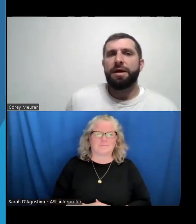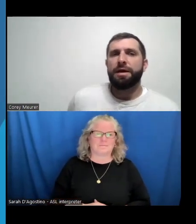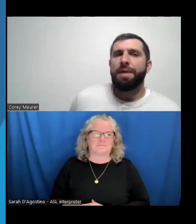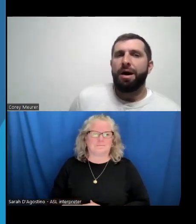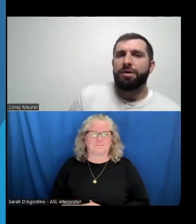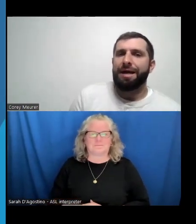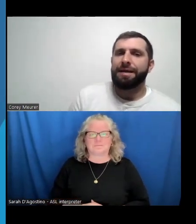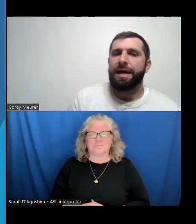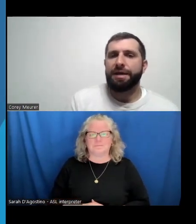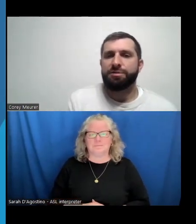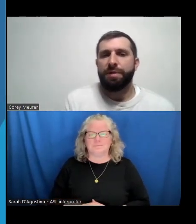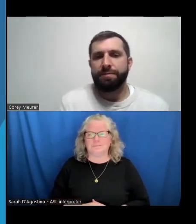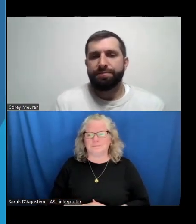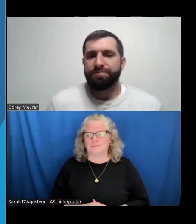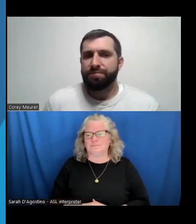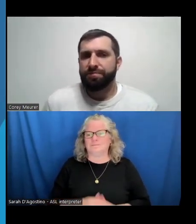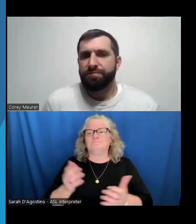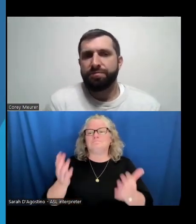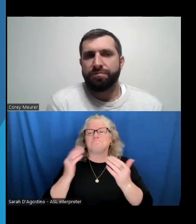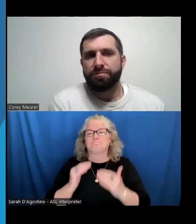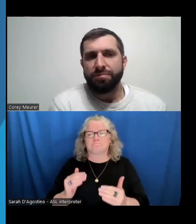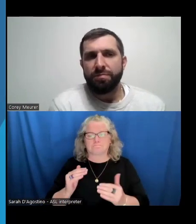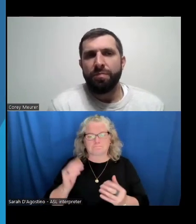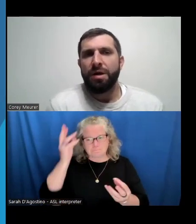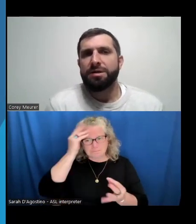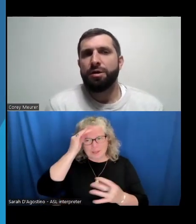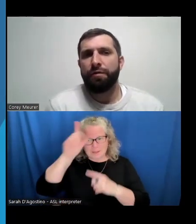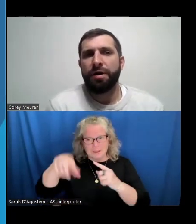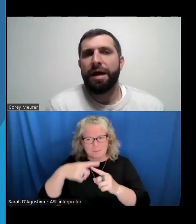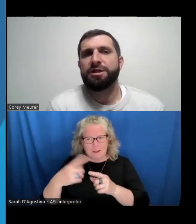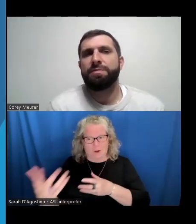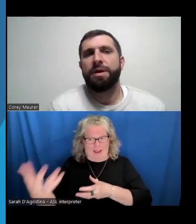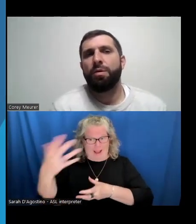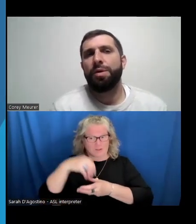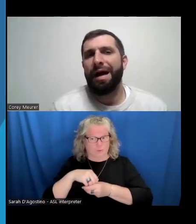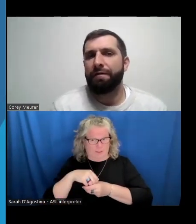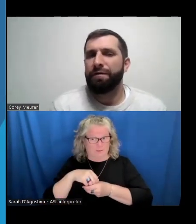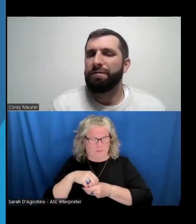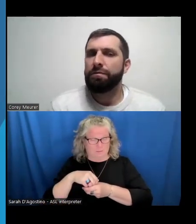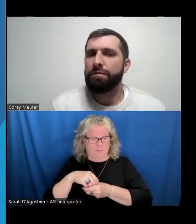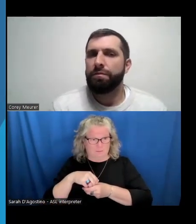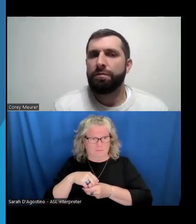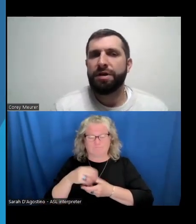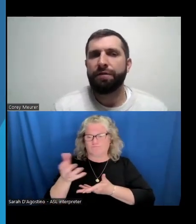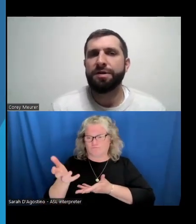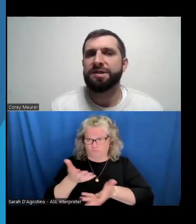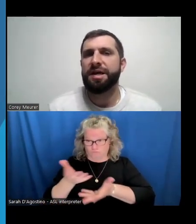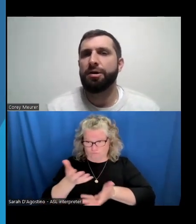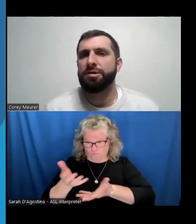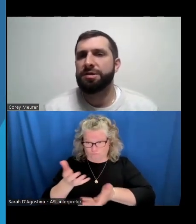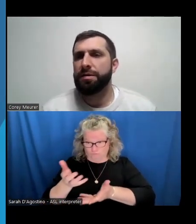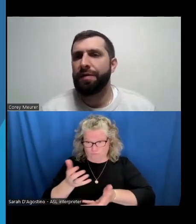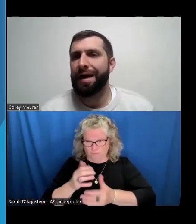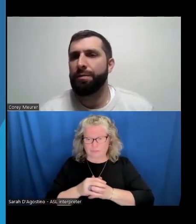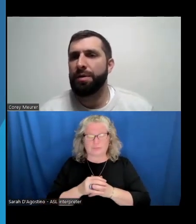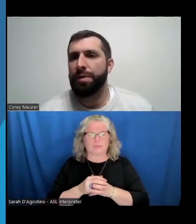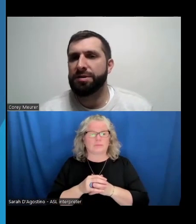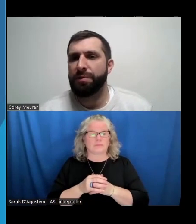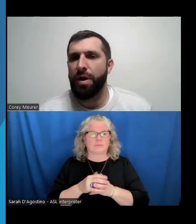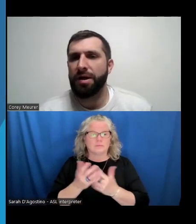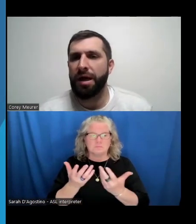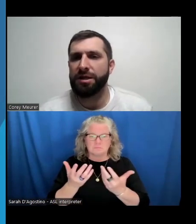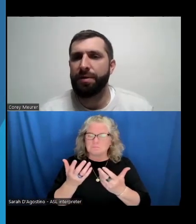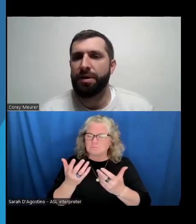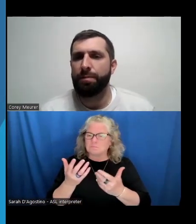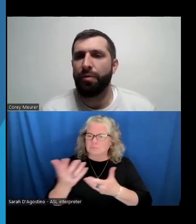Then thinking about engagement. So for engagement, we have different skills that can be